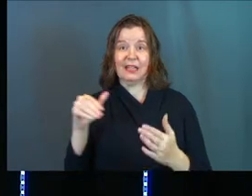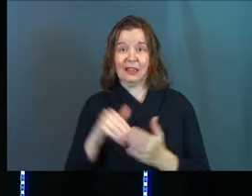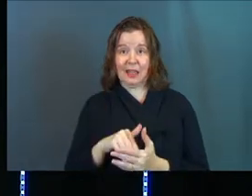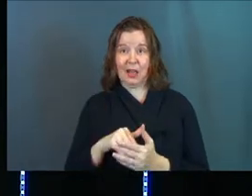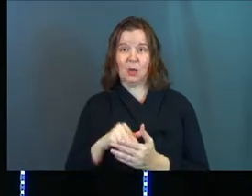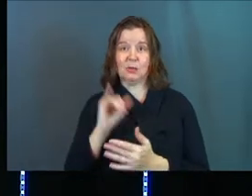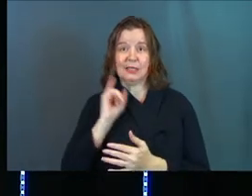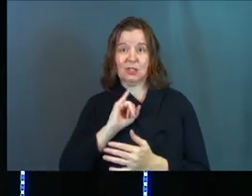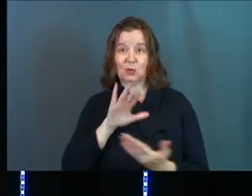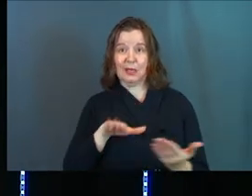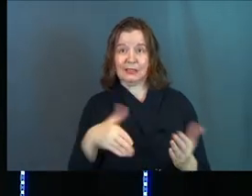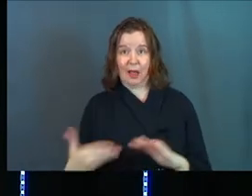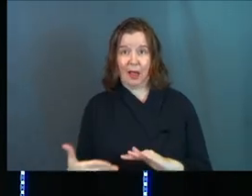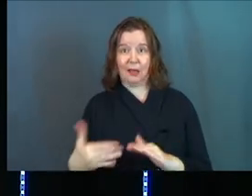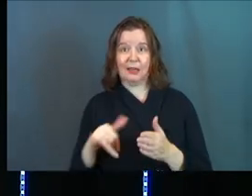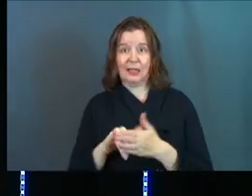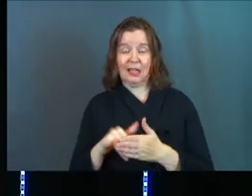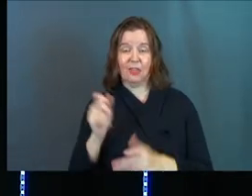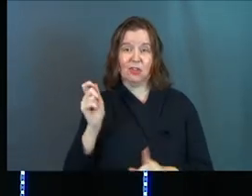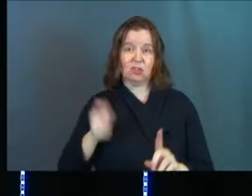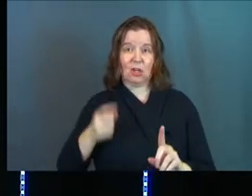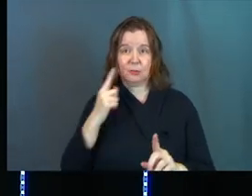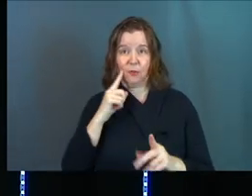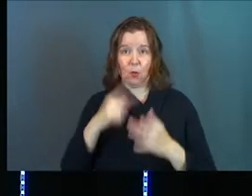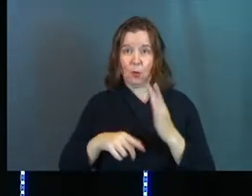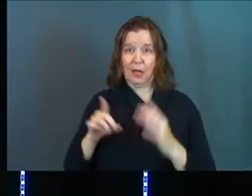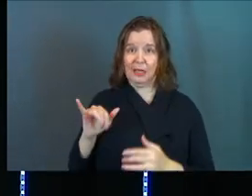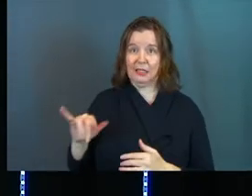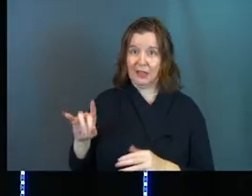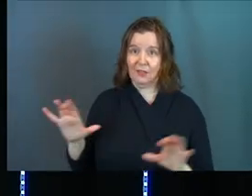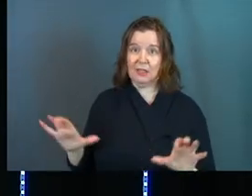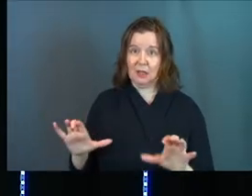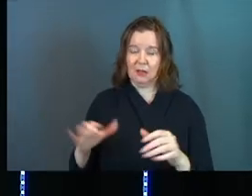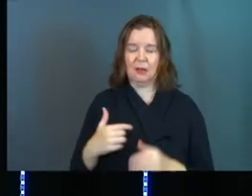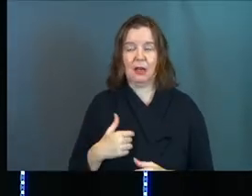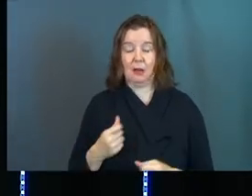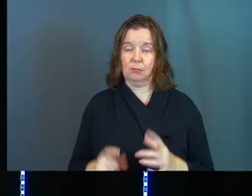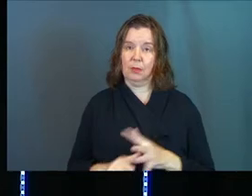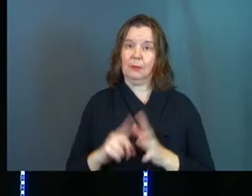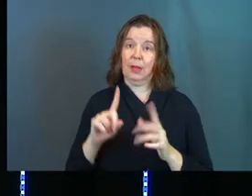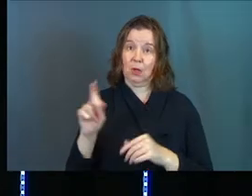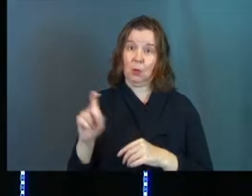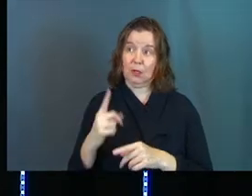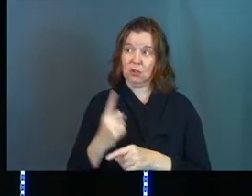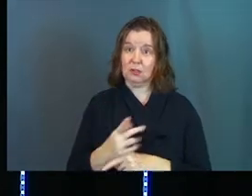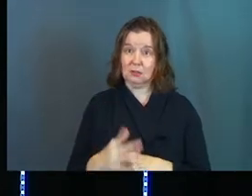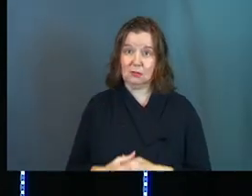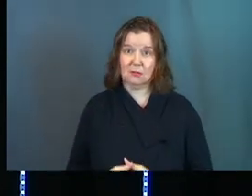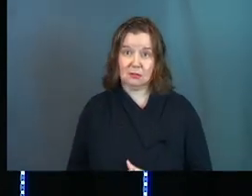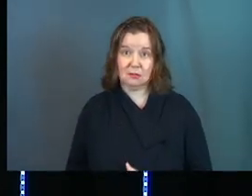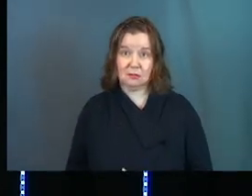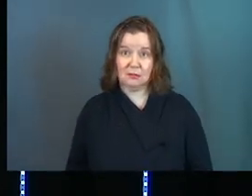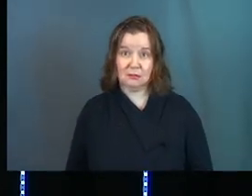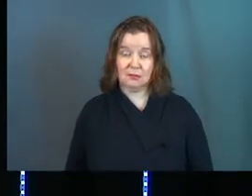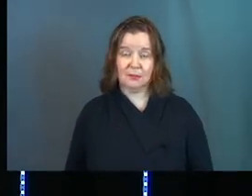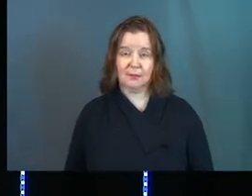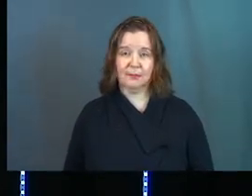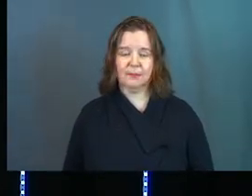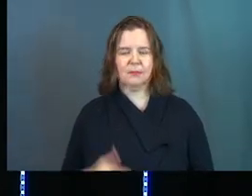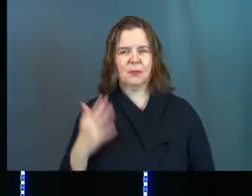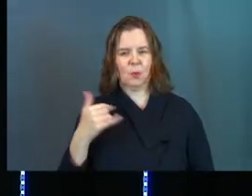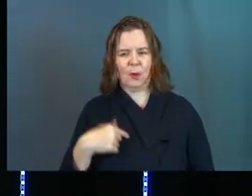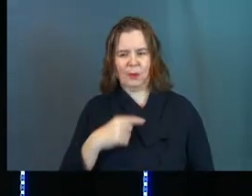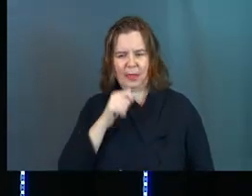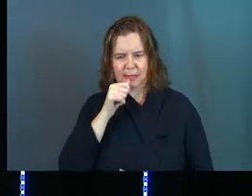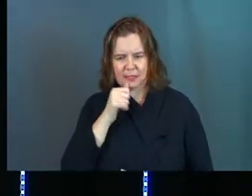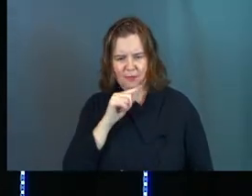70,000 Israelites died in the judgment for what David had done. Now, that brings up a lot of questions, doesn't it? Why